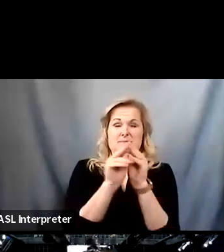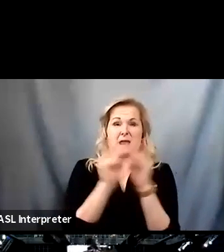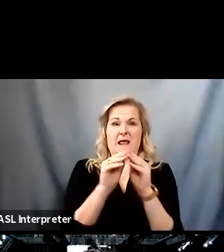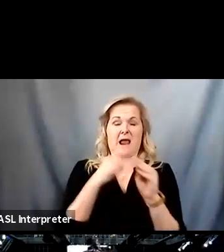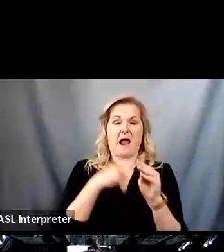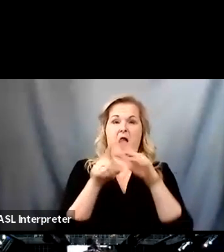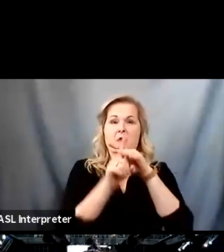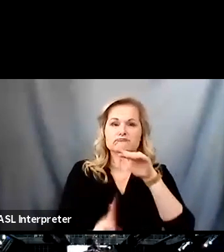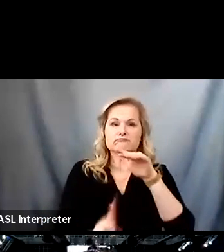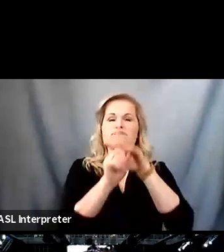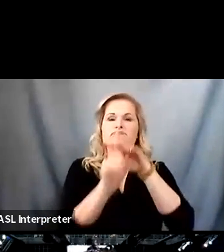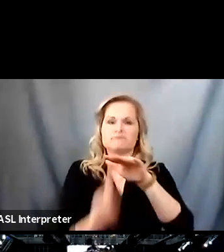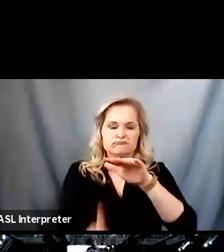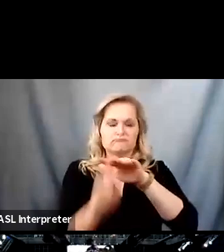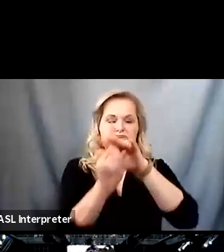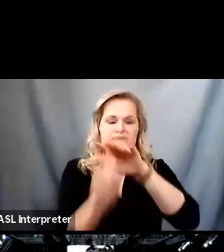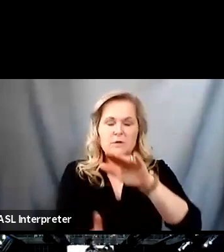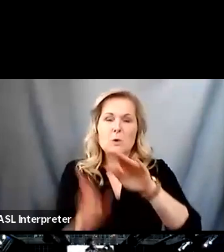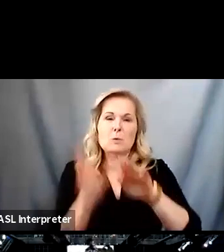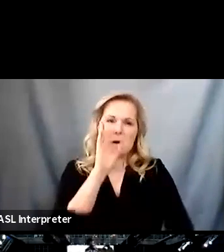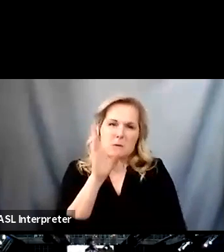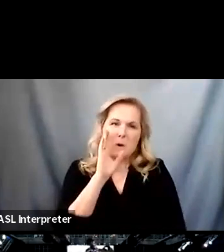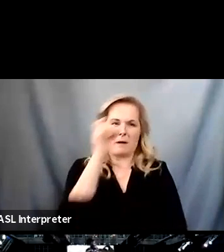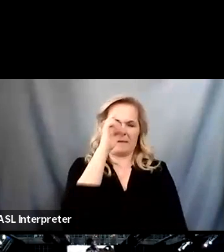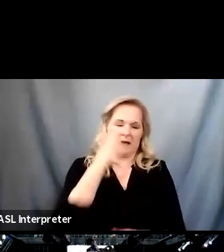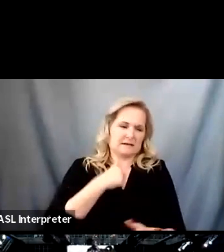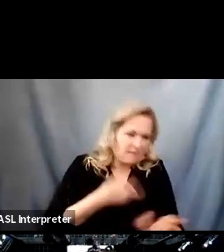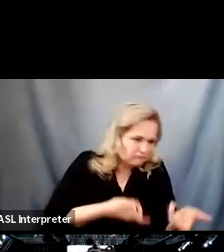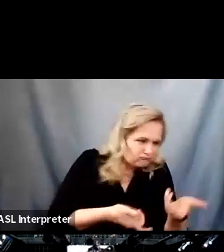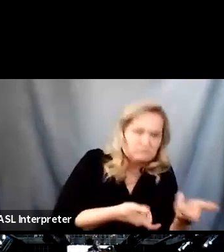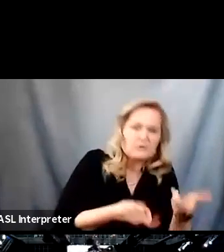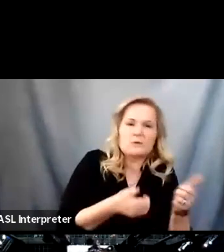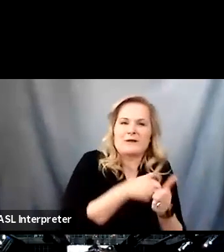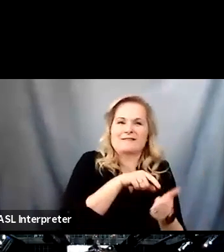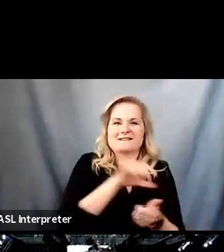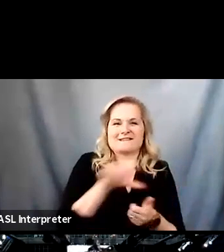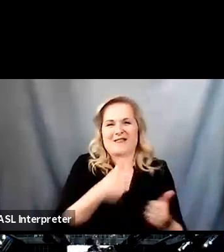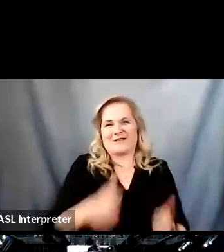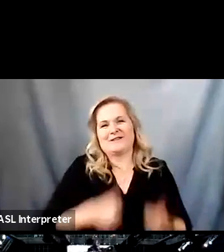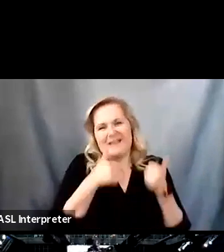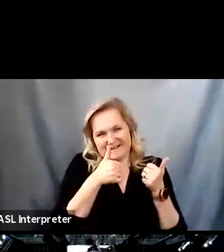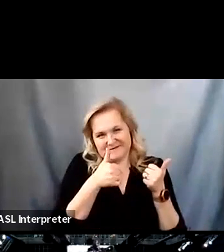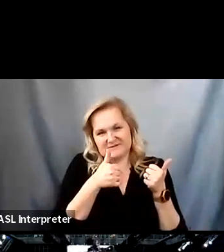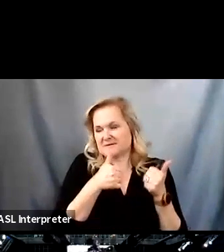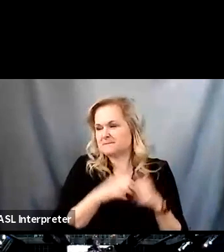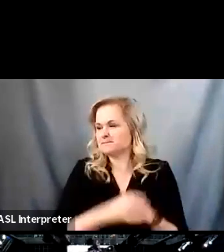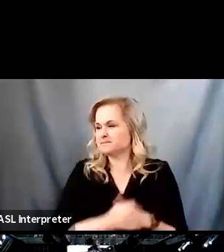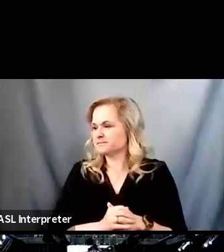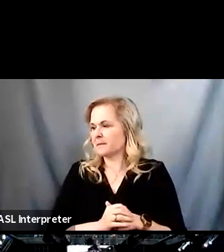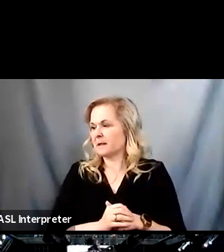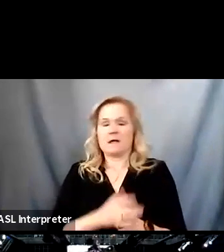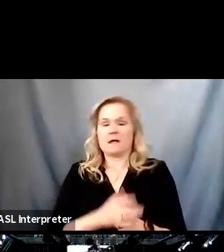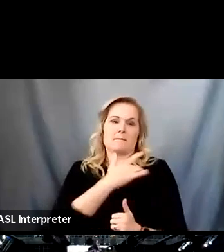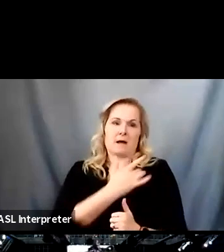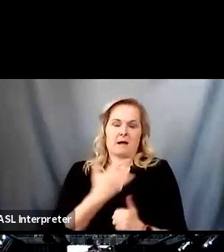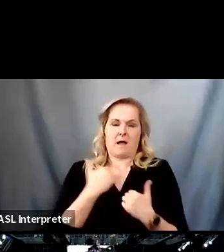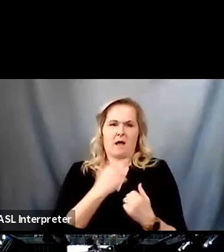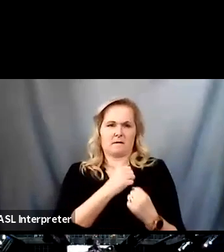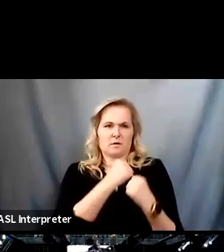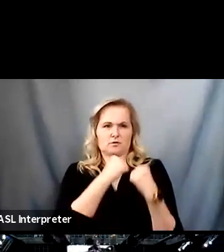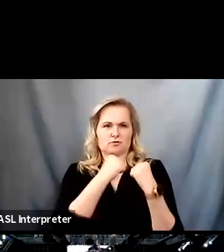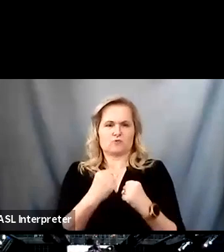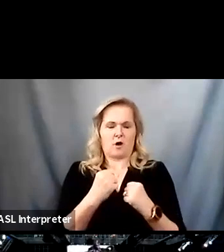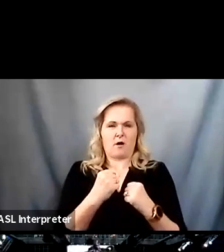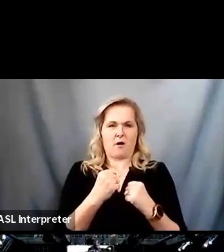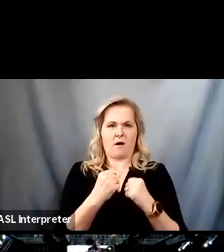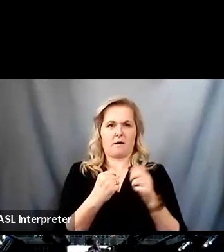way, because I'm tending to this other life. I generally have very strong brain